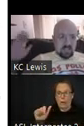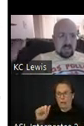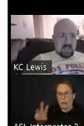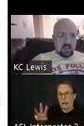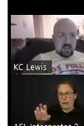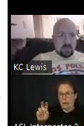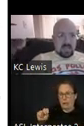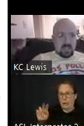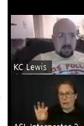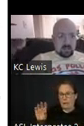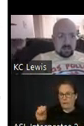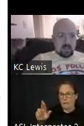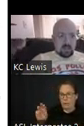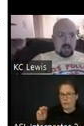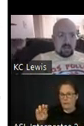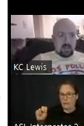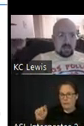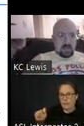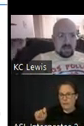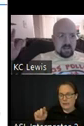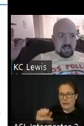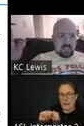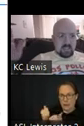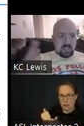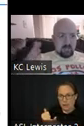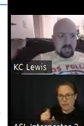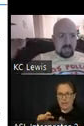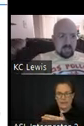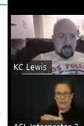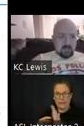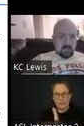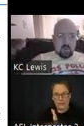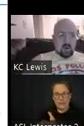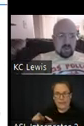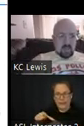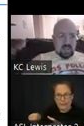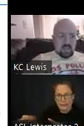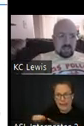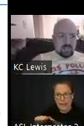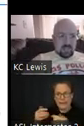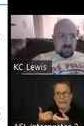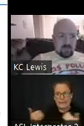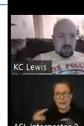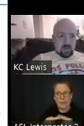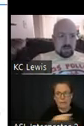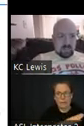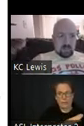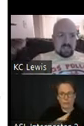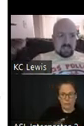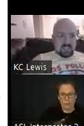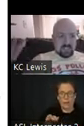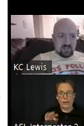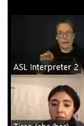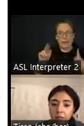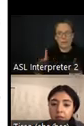is to create sort of a bright line between law enforcement and this board, and that someone who works in a